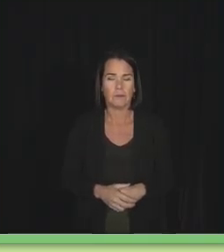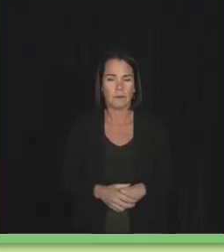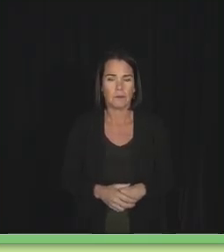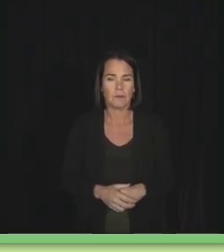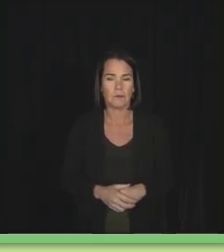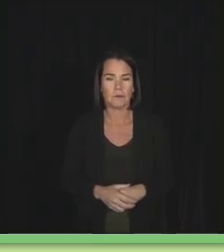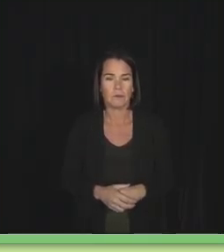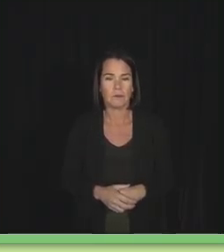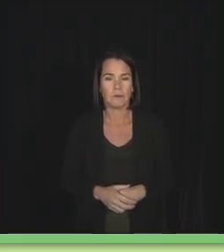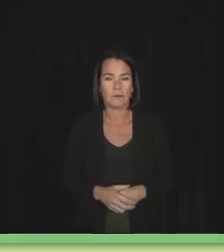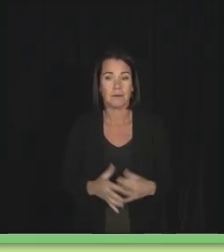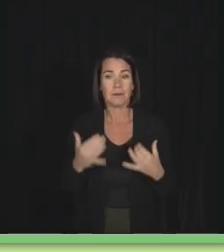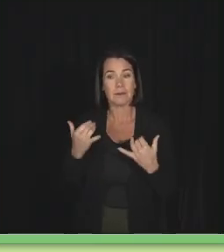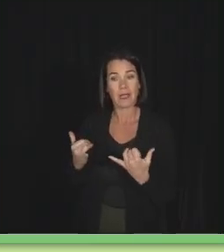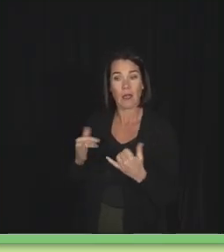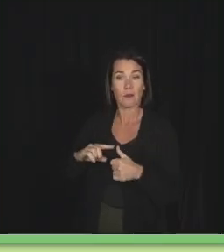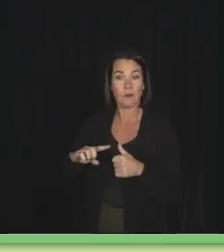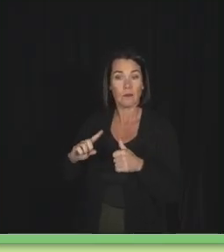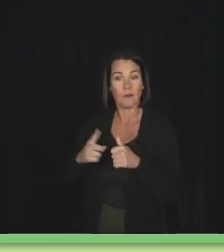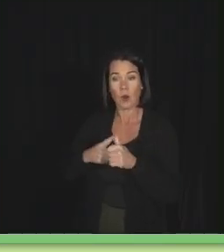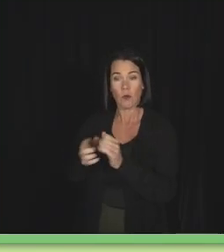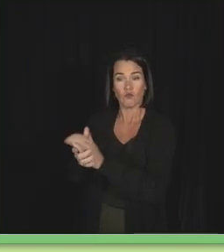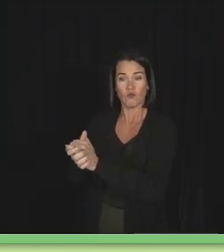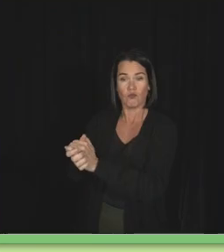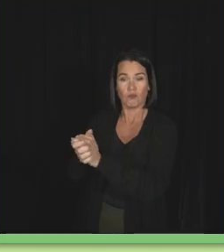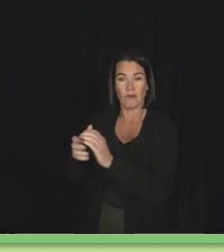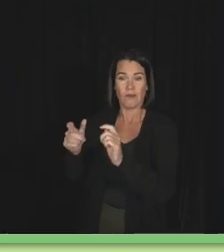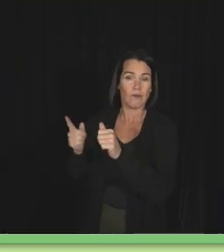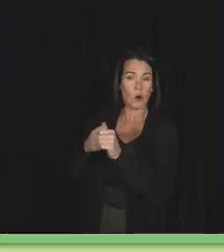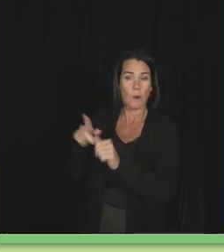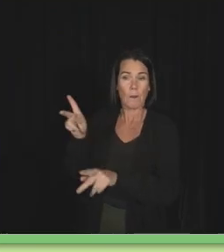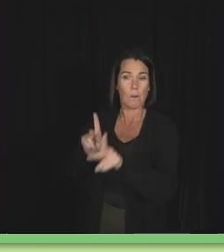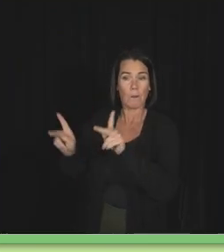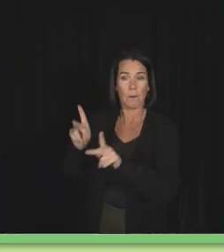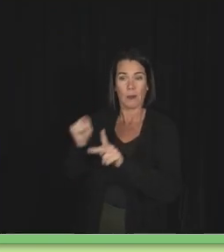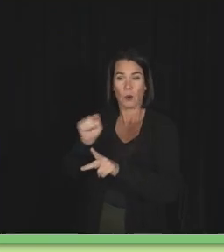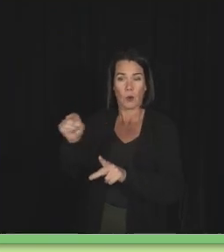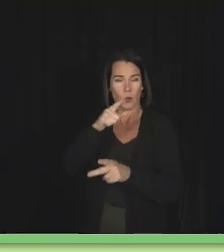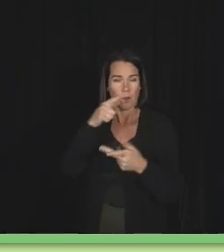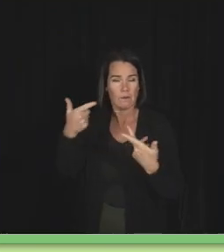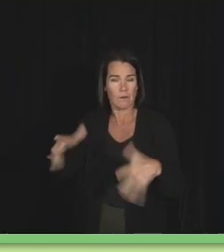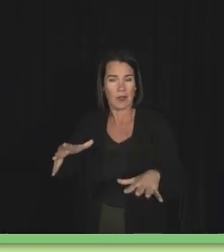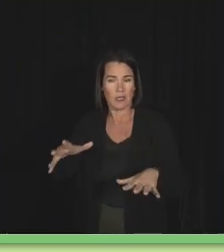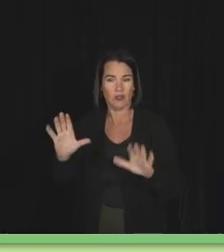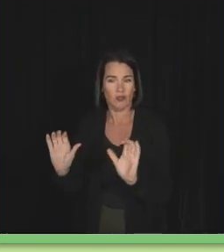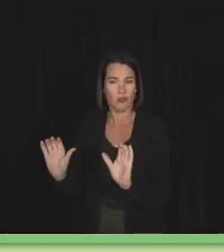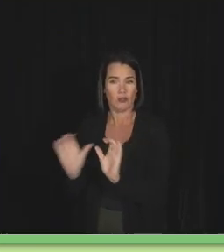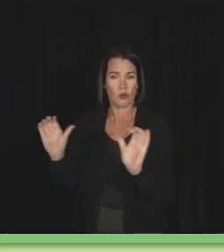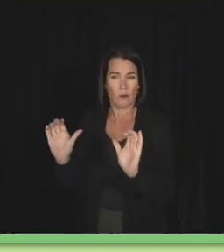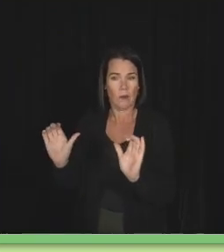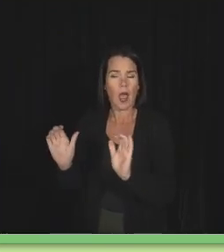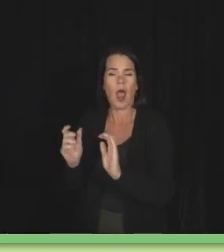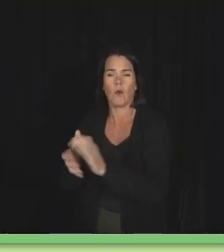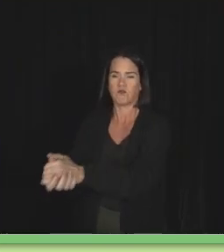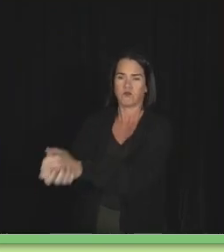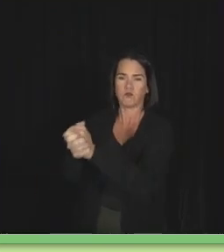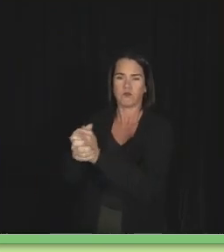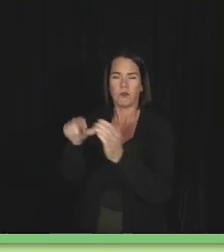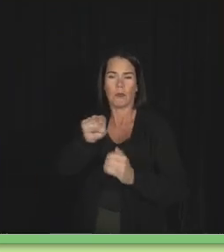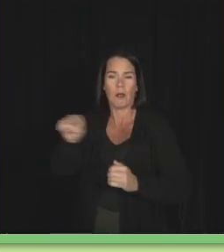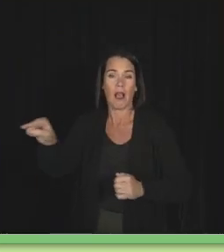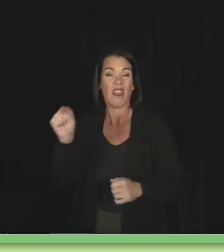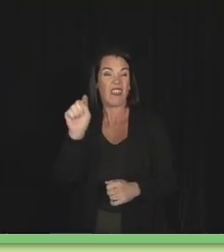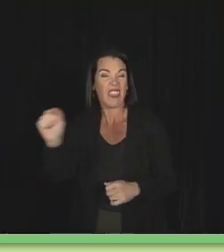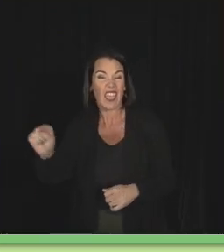Now I want to congratulate the first platforms that are already certified to be Kubernetes